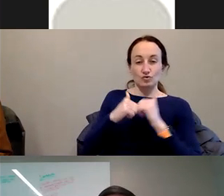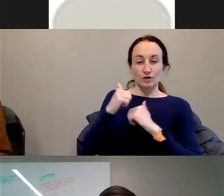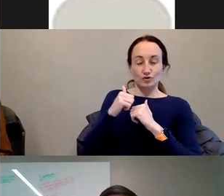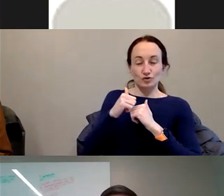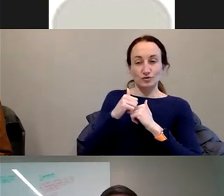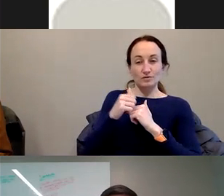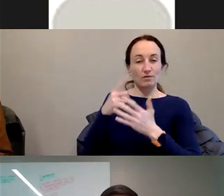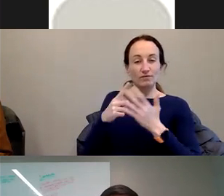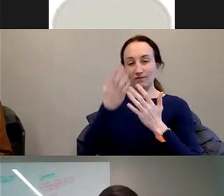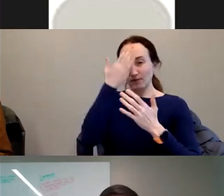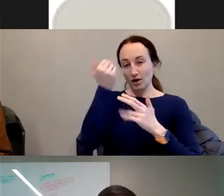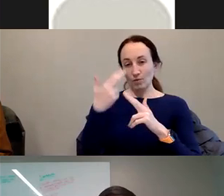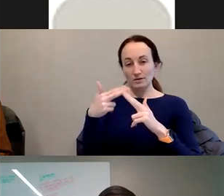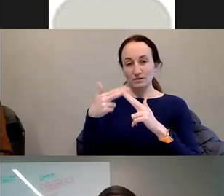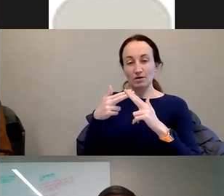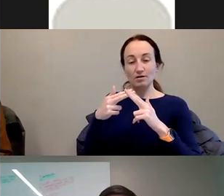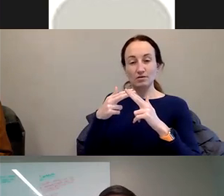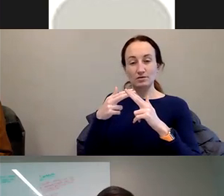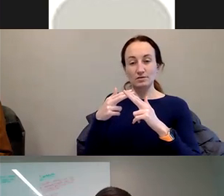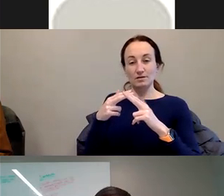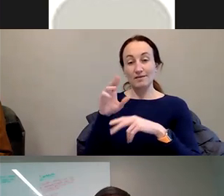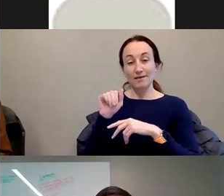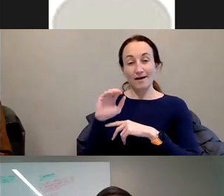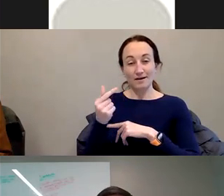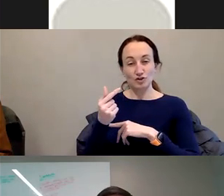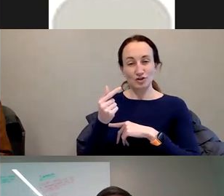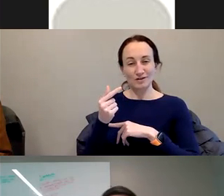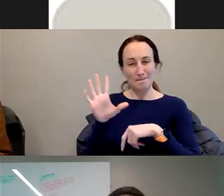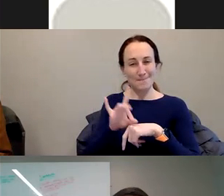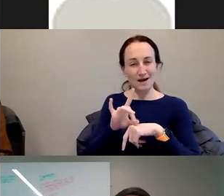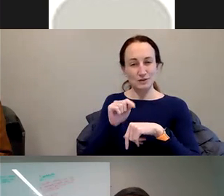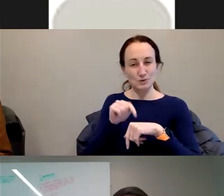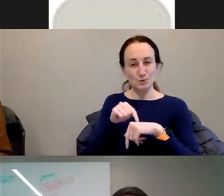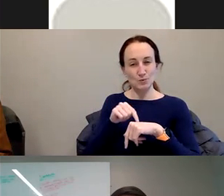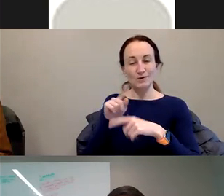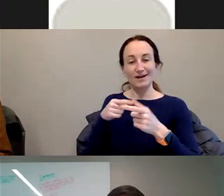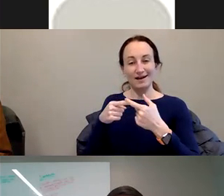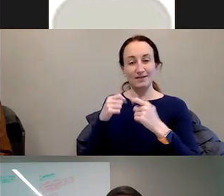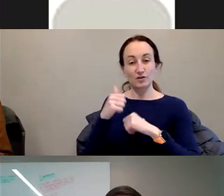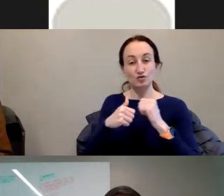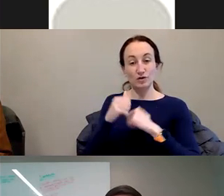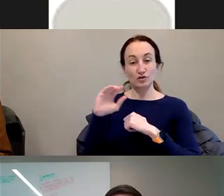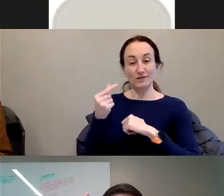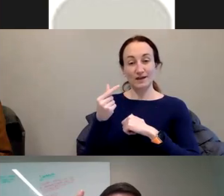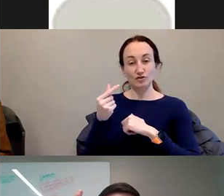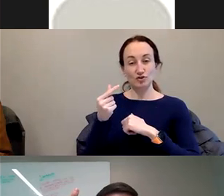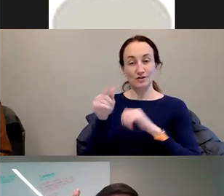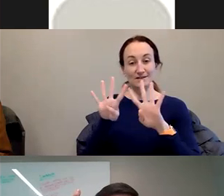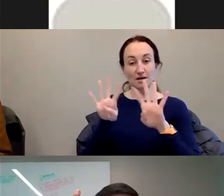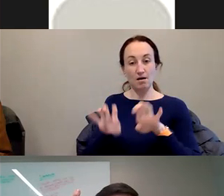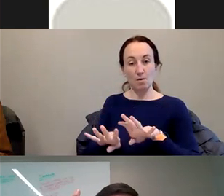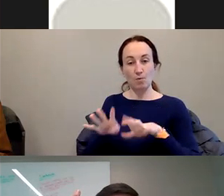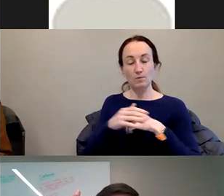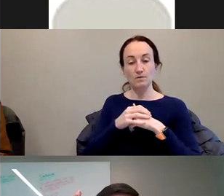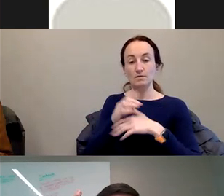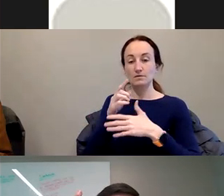forgot what it was called, but like what the antigen binds to, and then the structure of the antigen is unknown then. So I guess